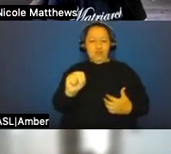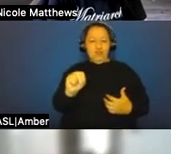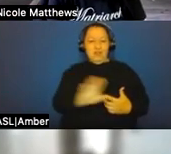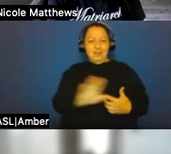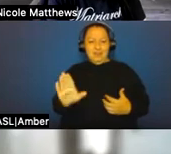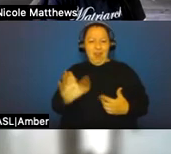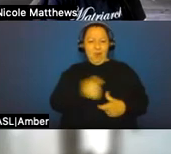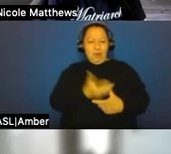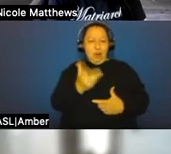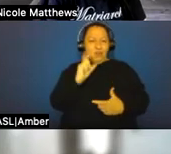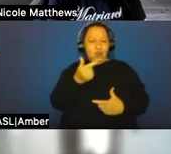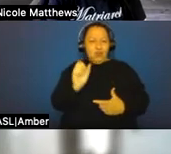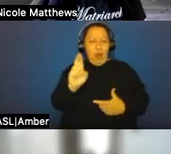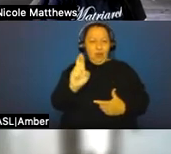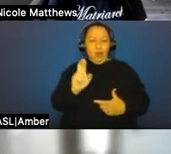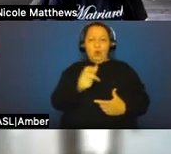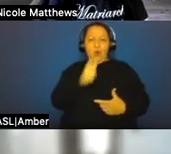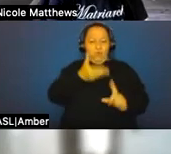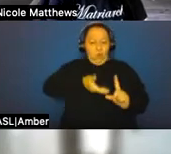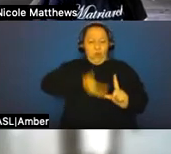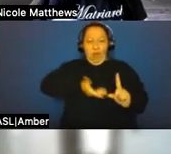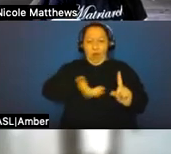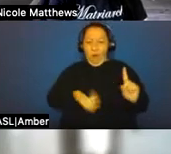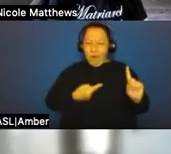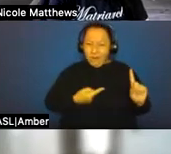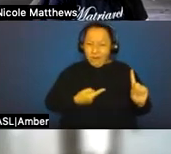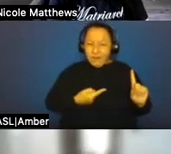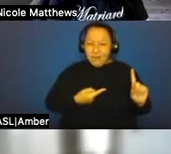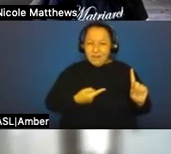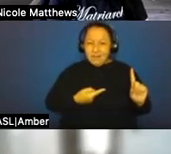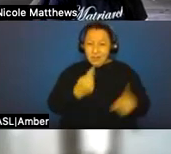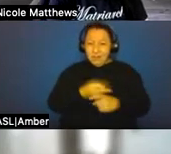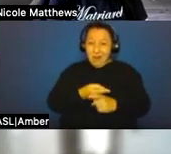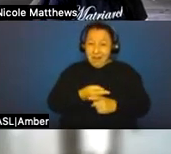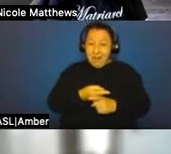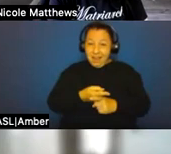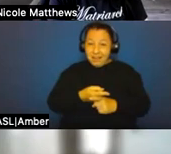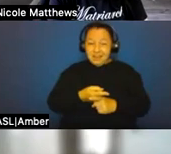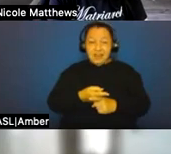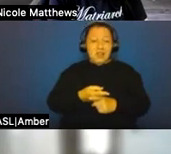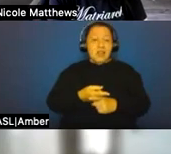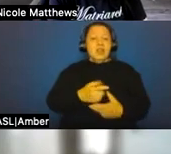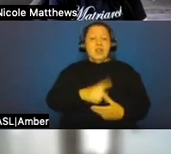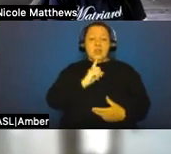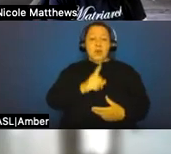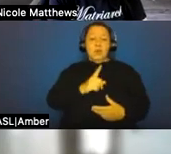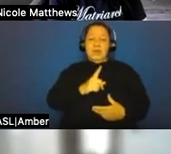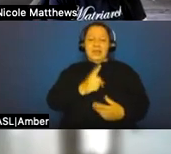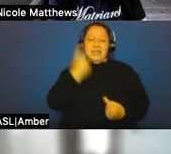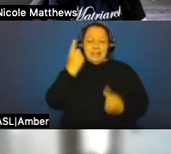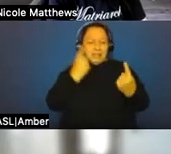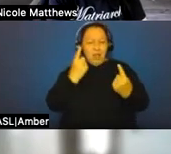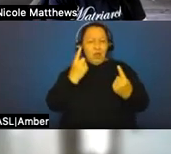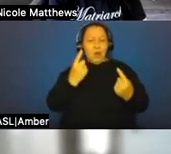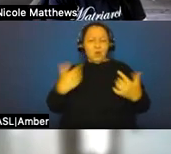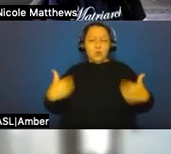because of who they are, right? And so looking at you know, the very high rates of sexual violence